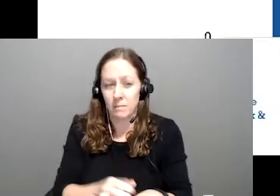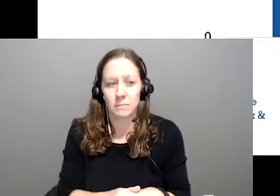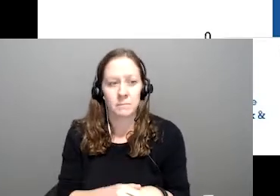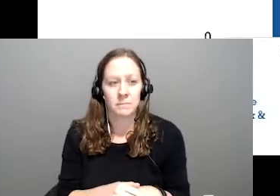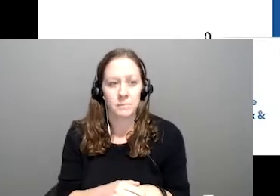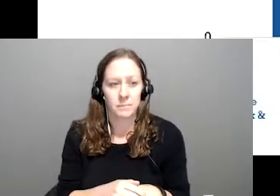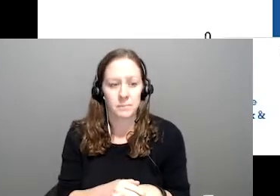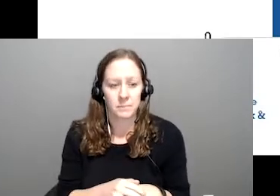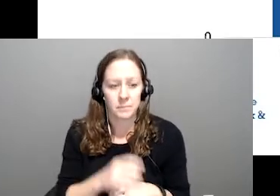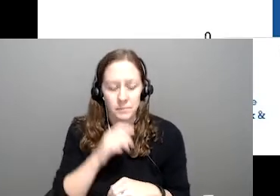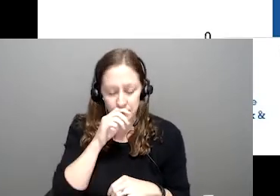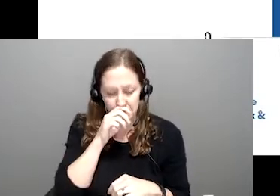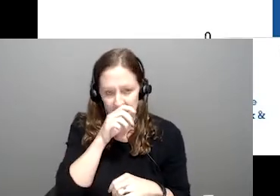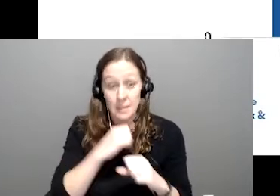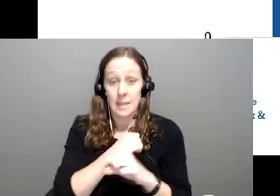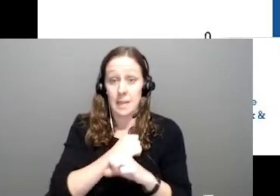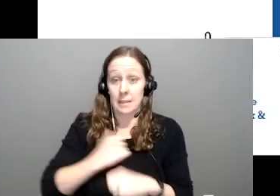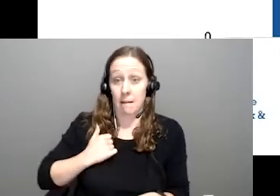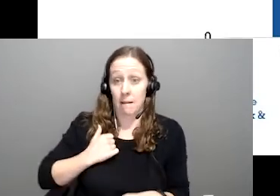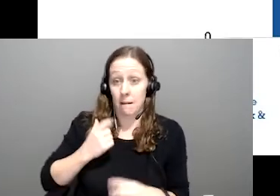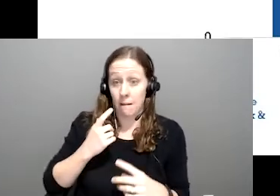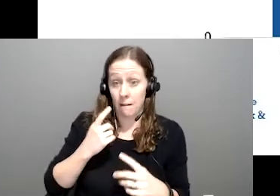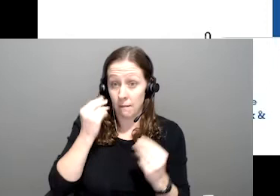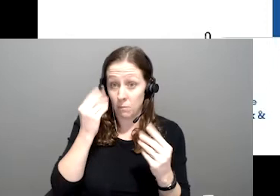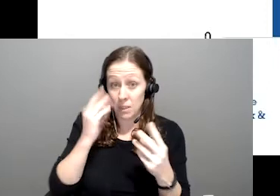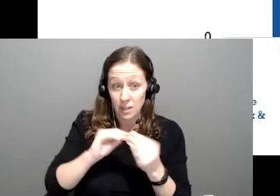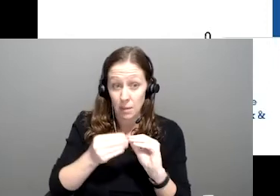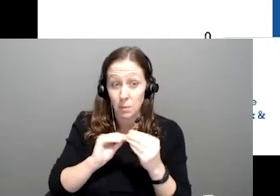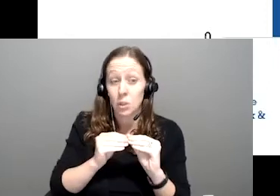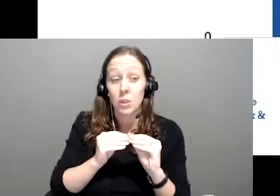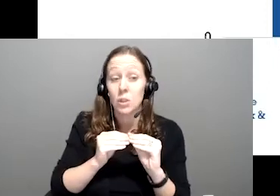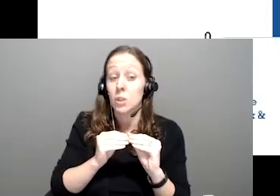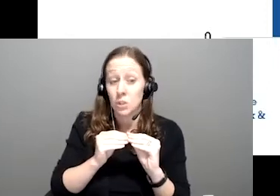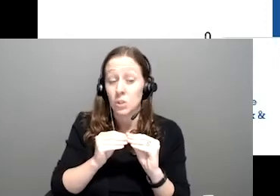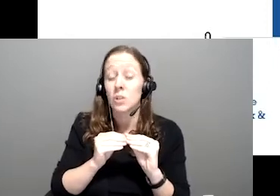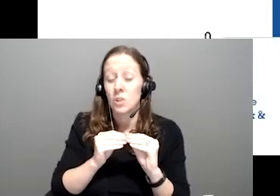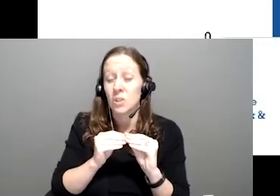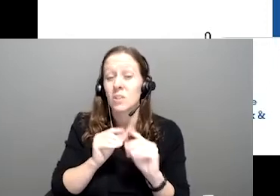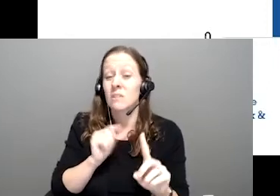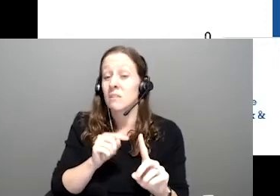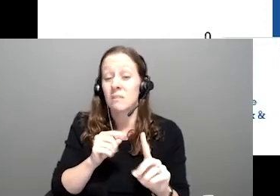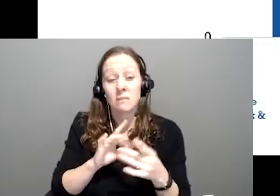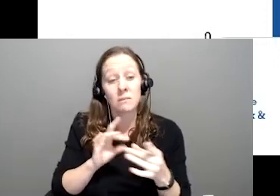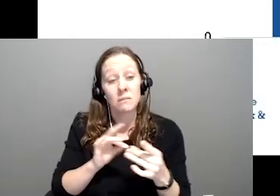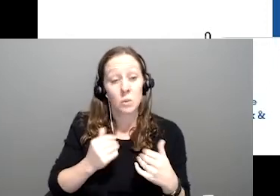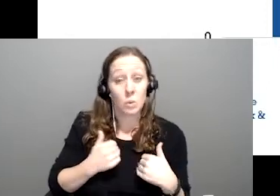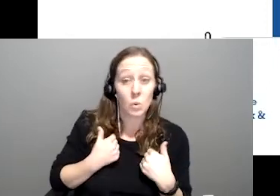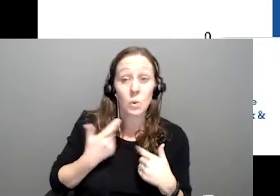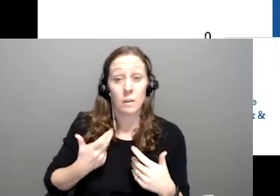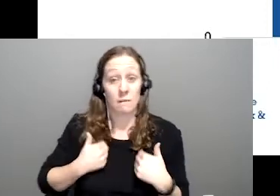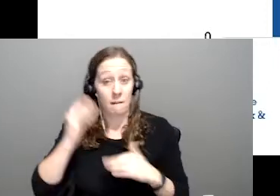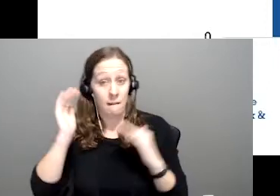So recent data from Statistics Canada suggests that about 2 million youth and young adults are currently living